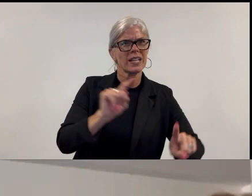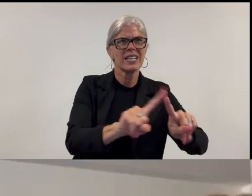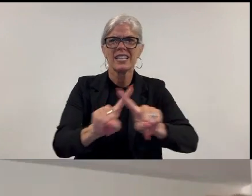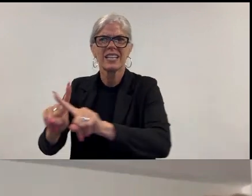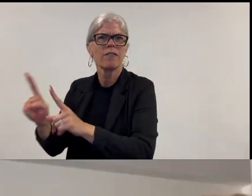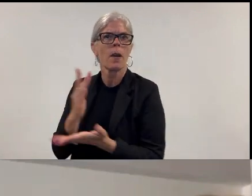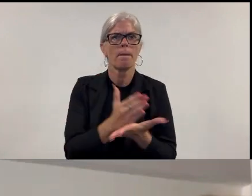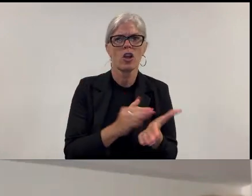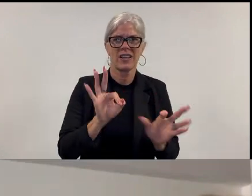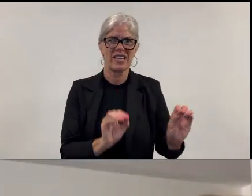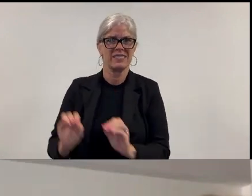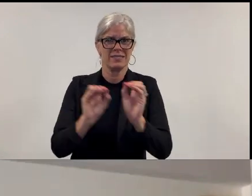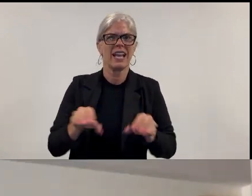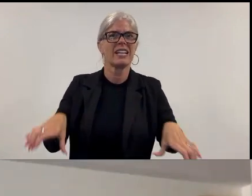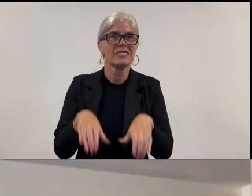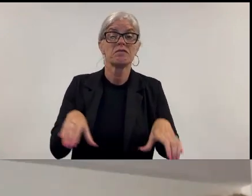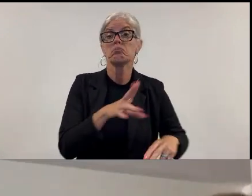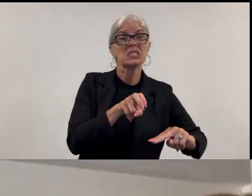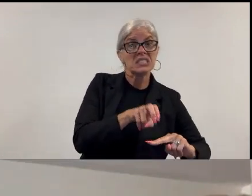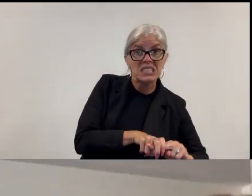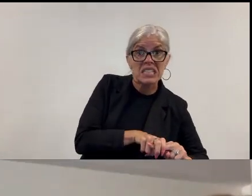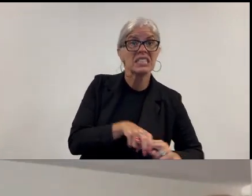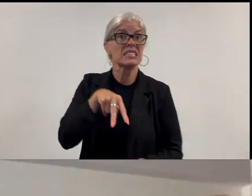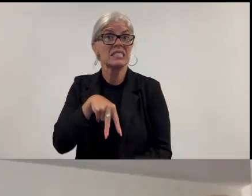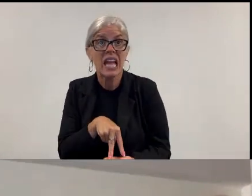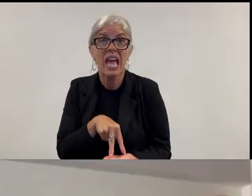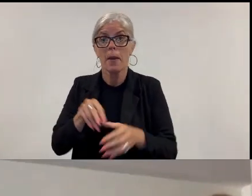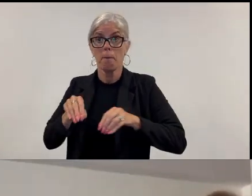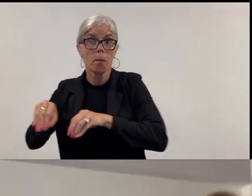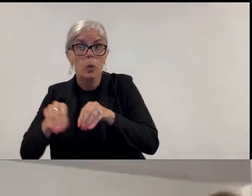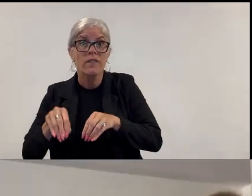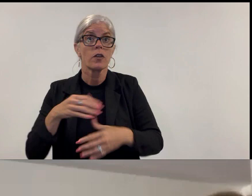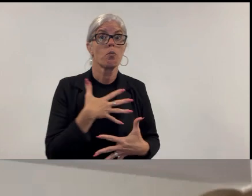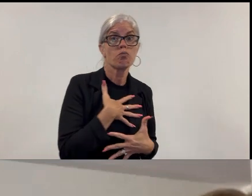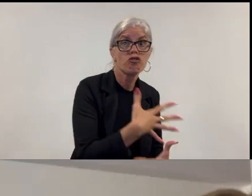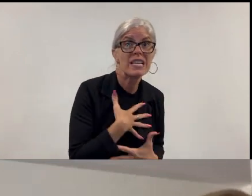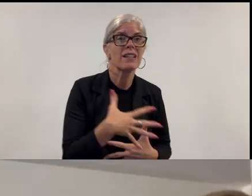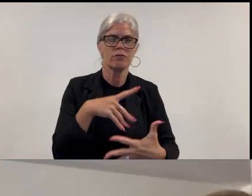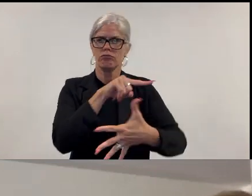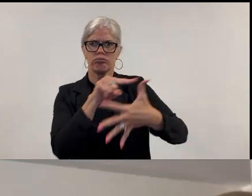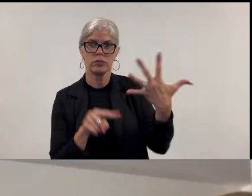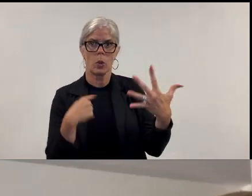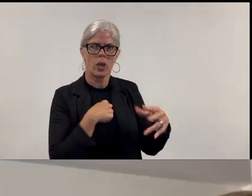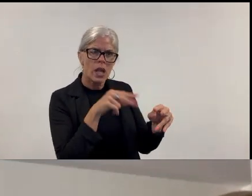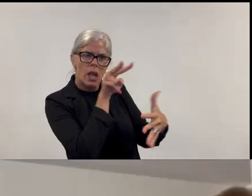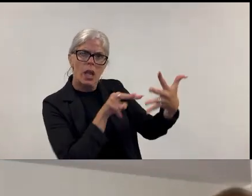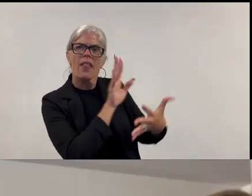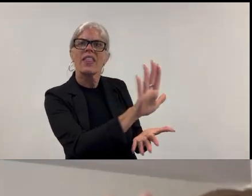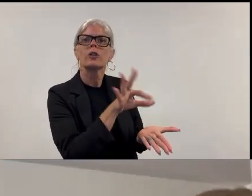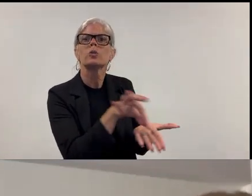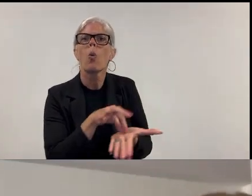in children with both spinal cord injury and children with traumatic brain injury. So we use that, and it